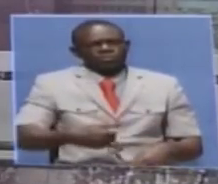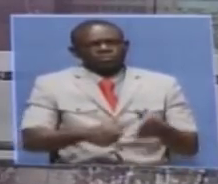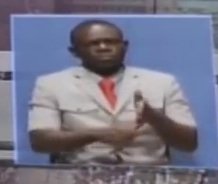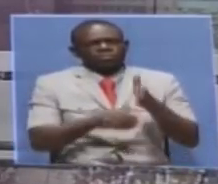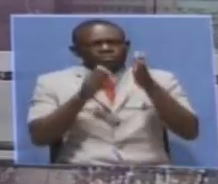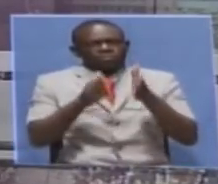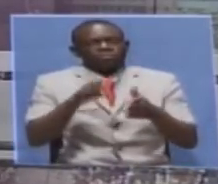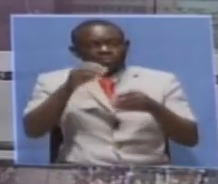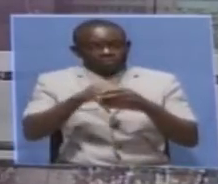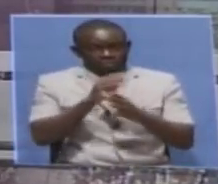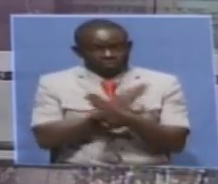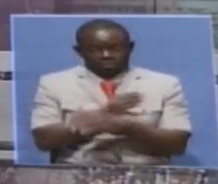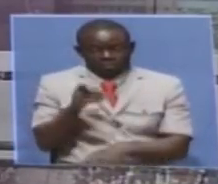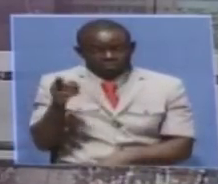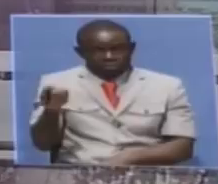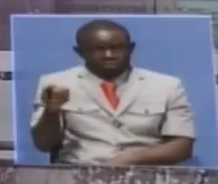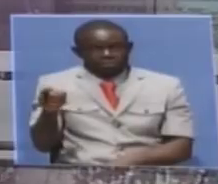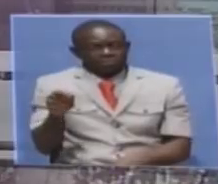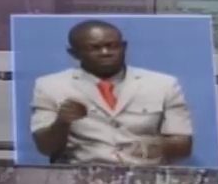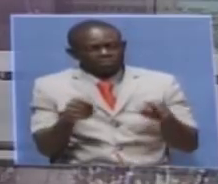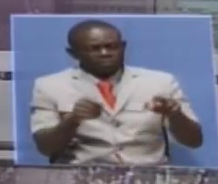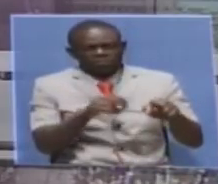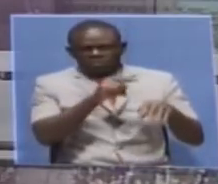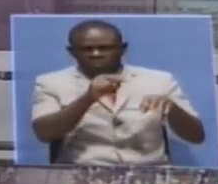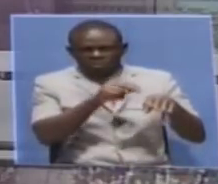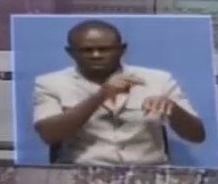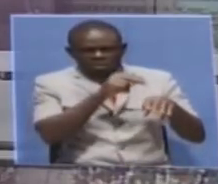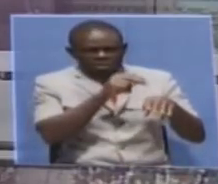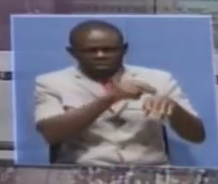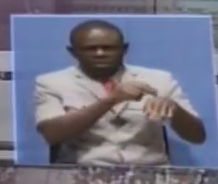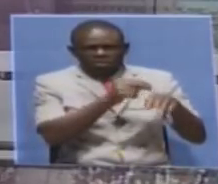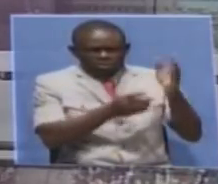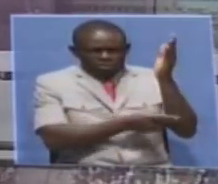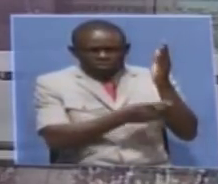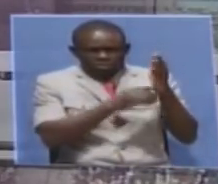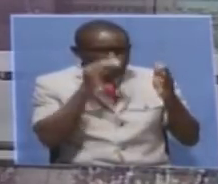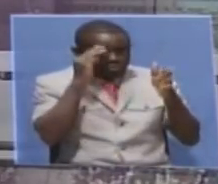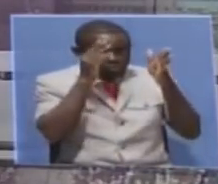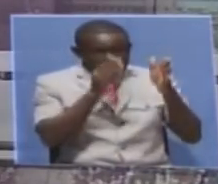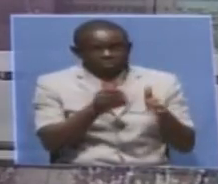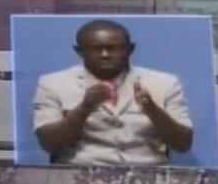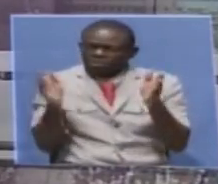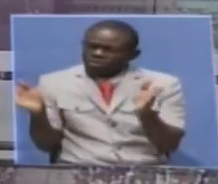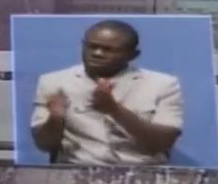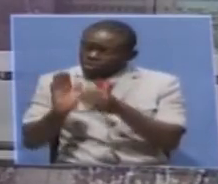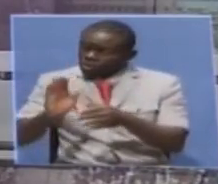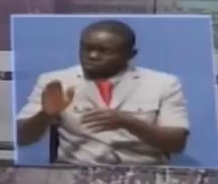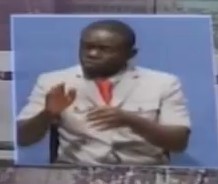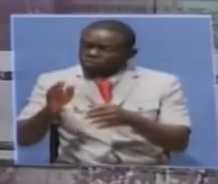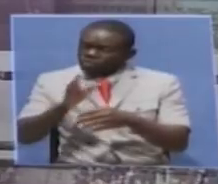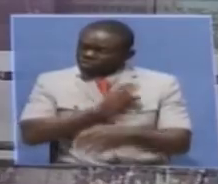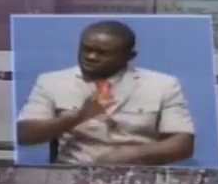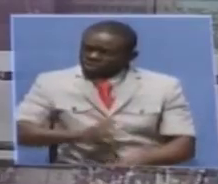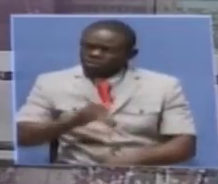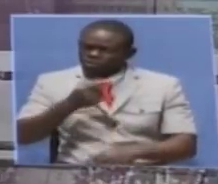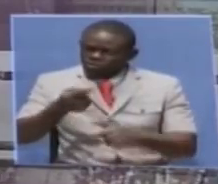Chinese companies operating in the country to transfer skills to Zambians. The minister said this when Ambassador Li paid a courtesy call